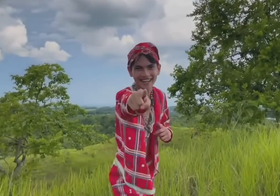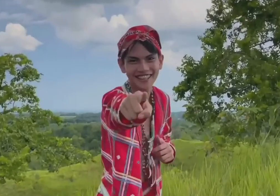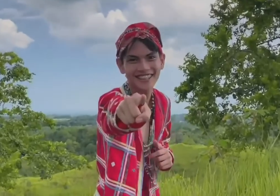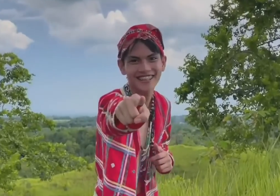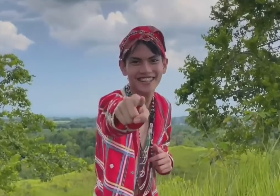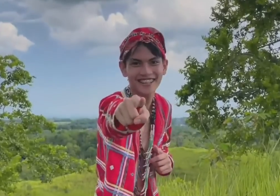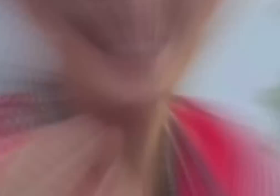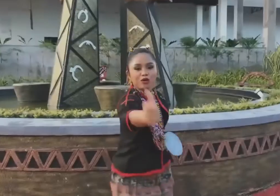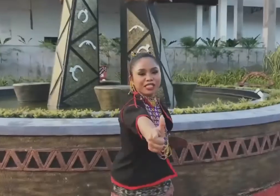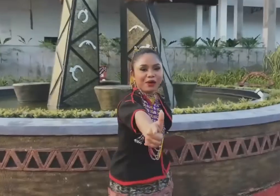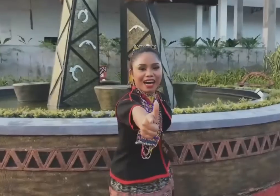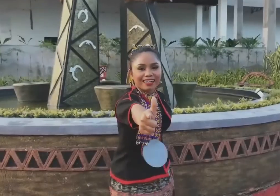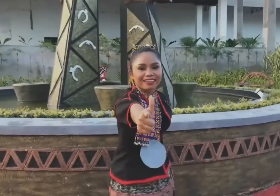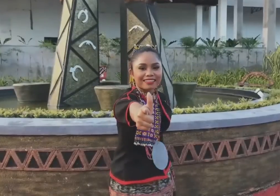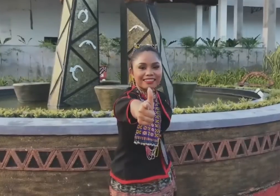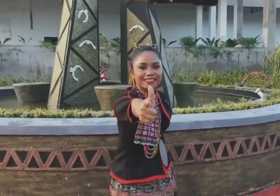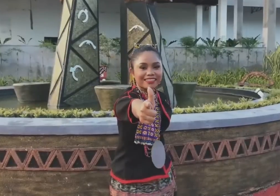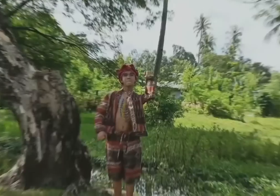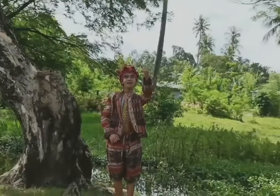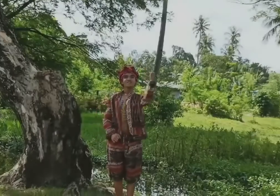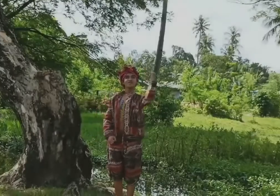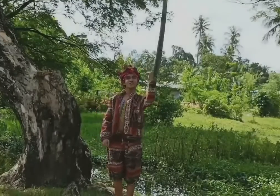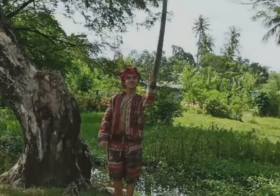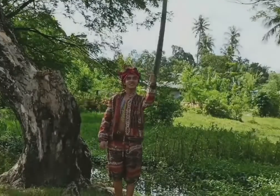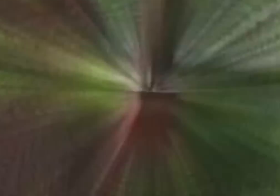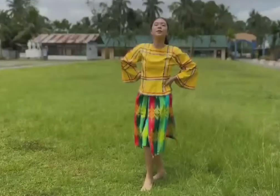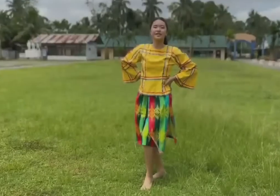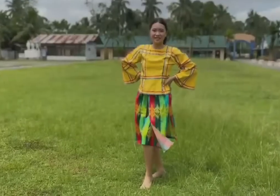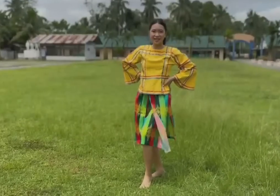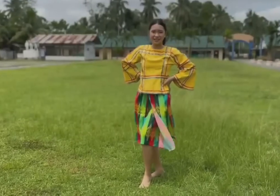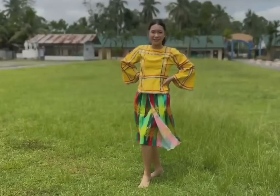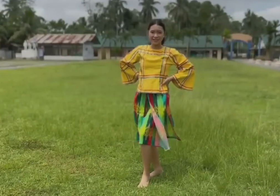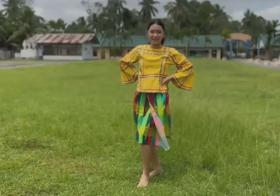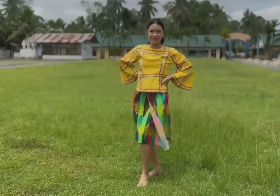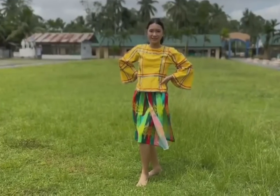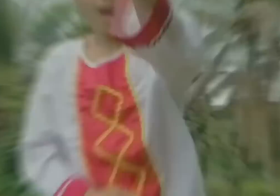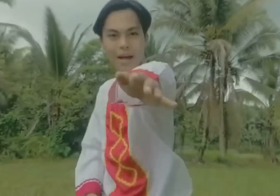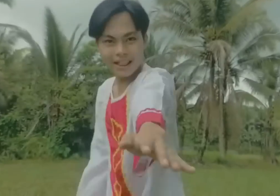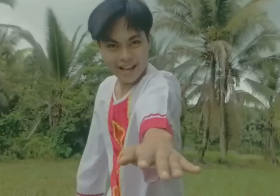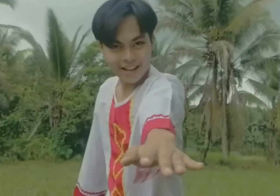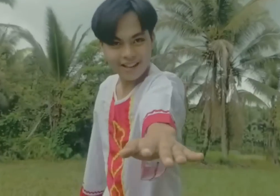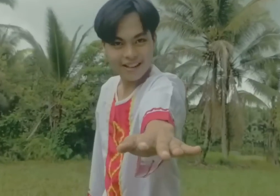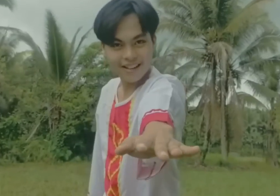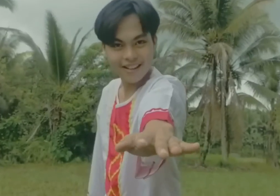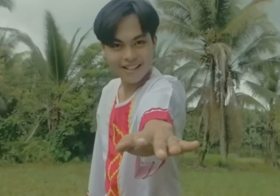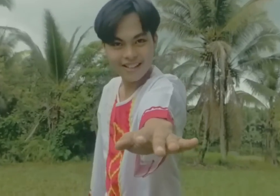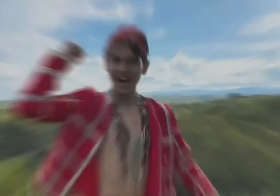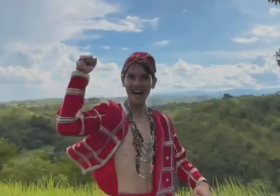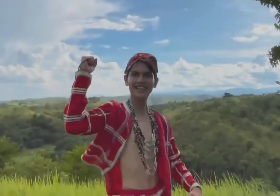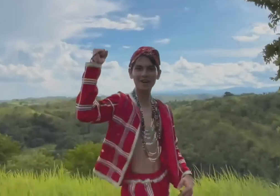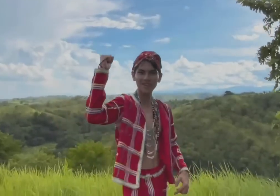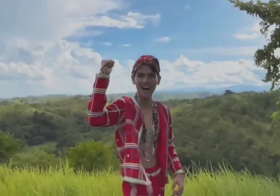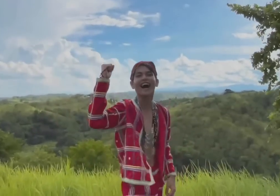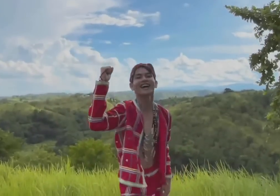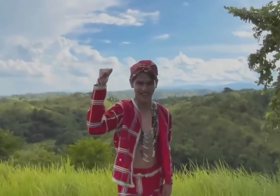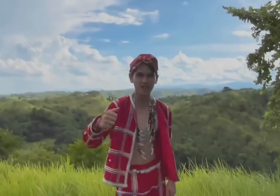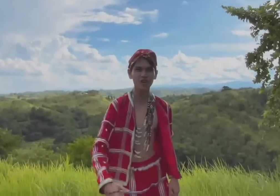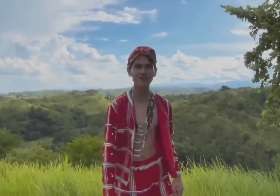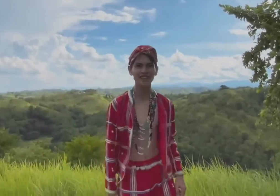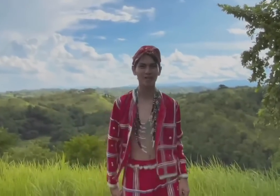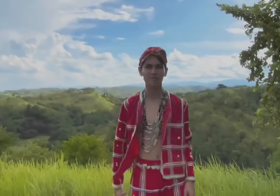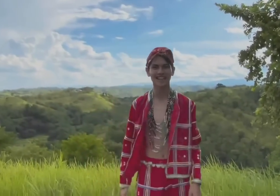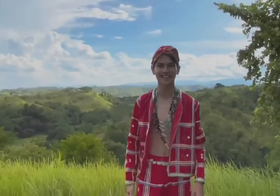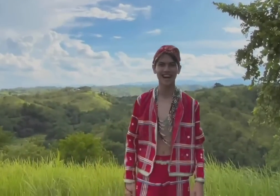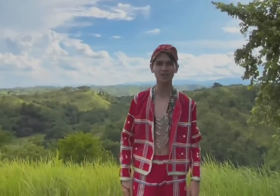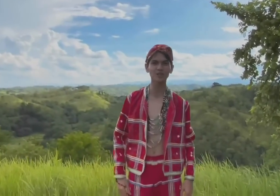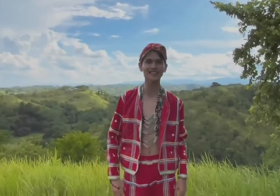Pandia! Uswag! Masud! Magsag! Abante! Andam na ang Region